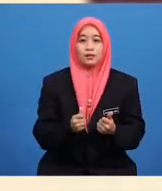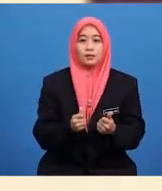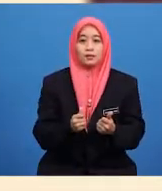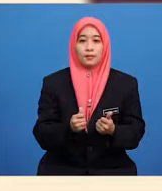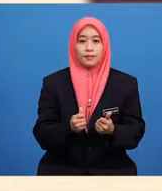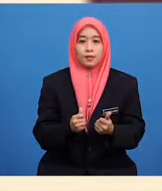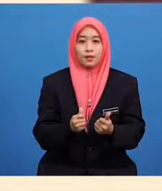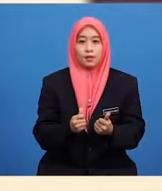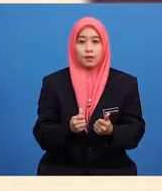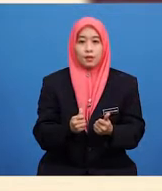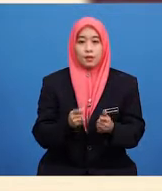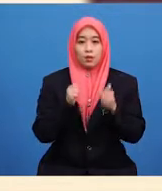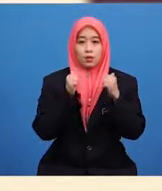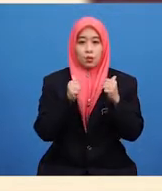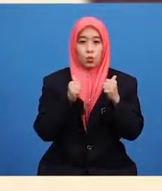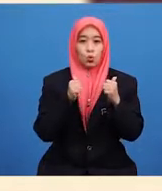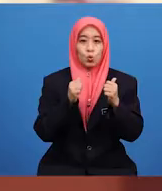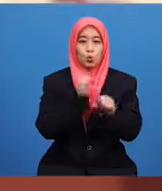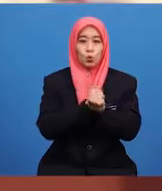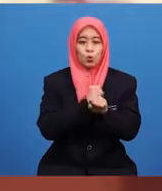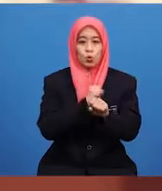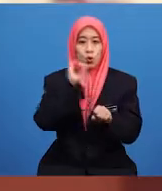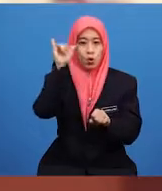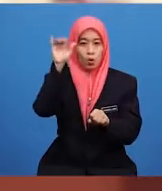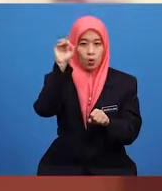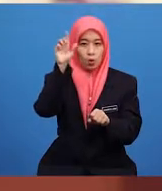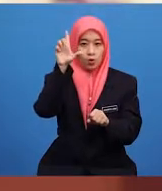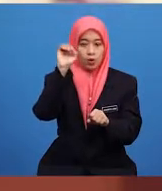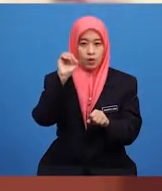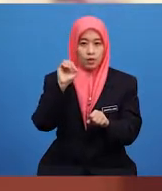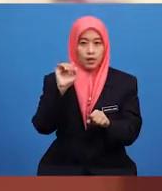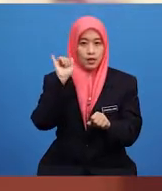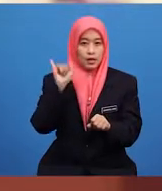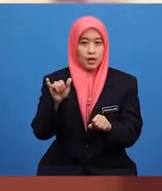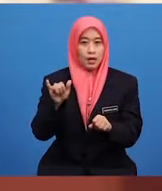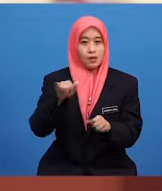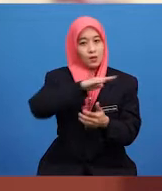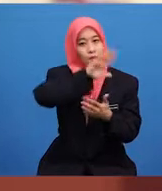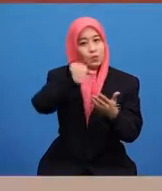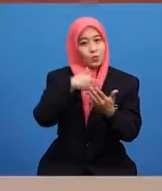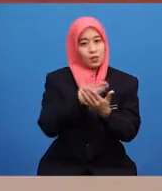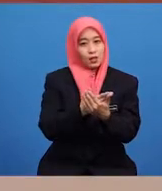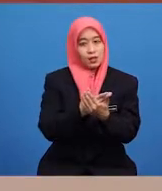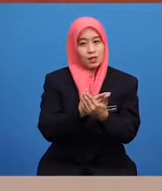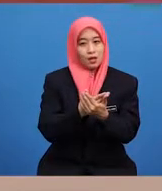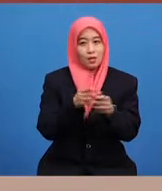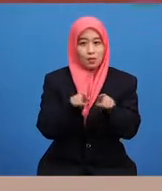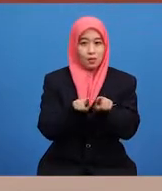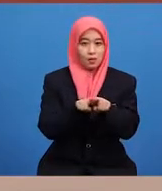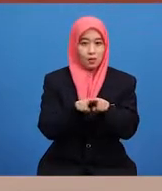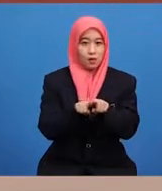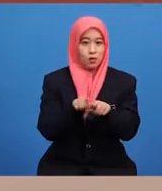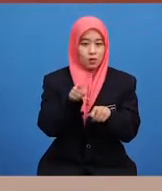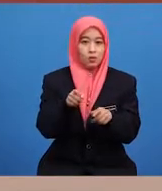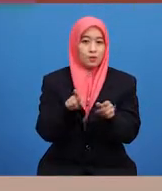done, Yolo. Good job. Yes. Well done to you too, Miss Hazrin. Thank you.